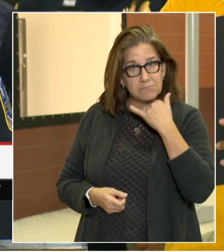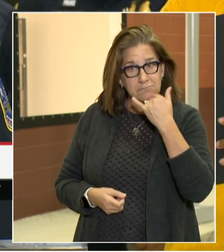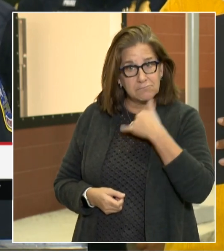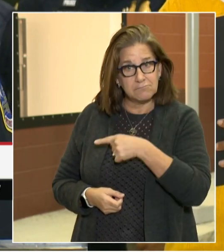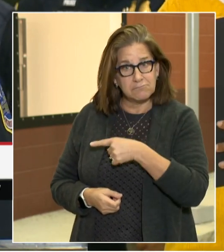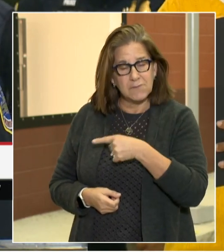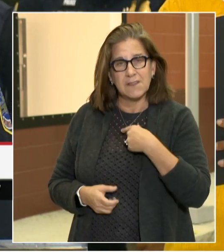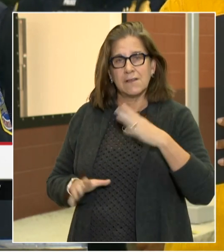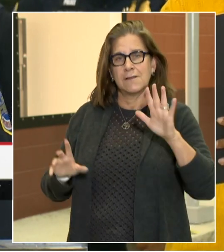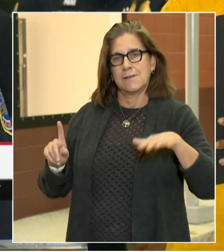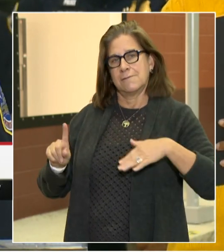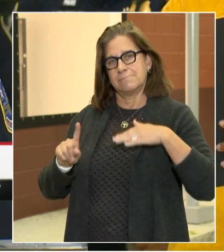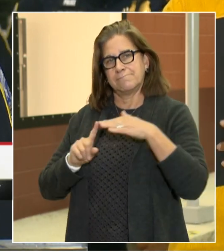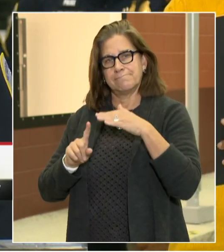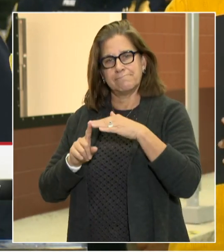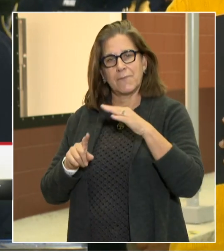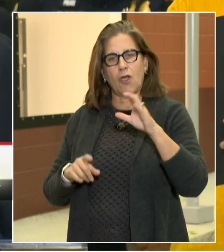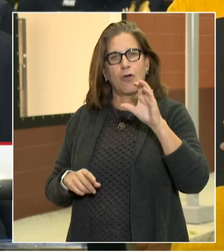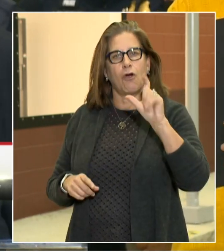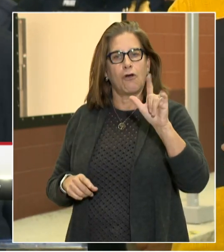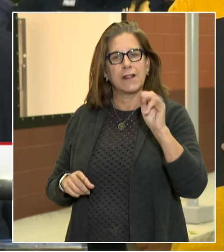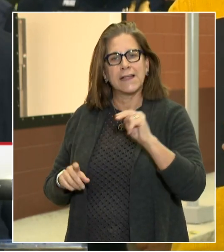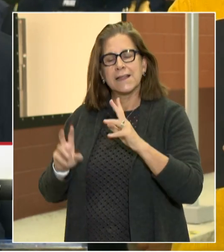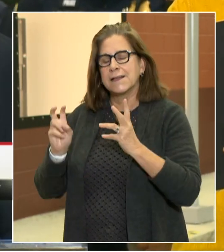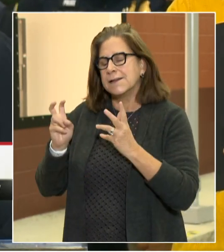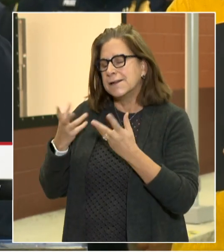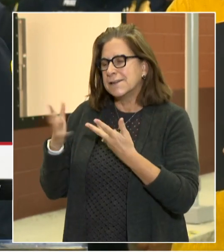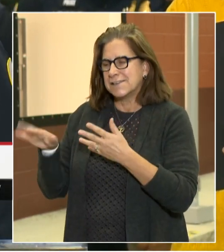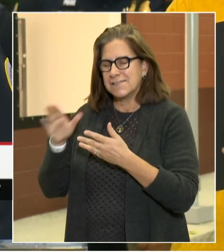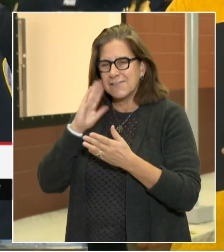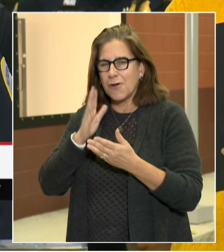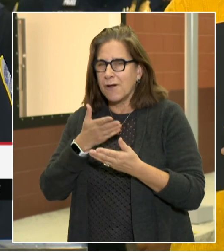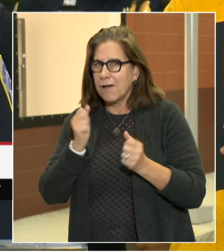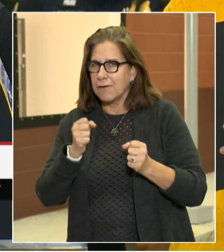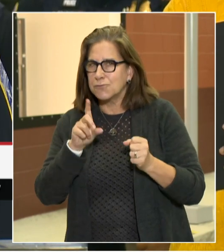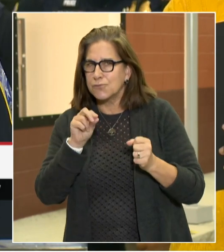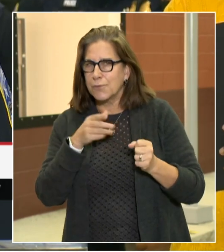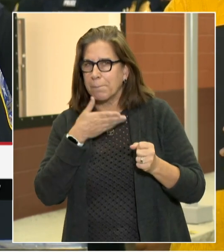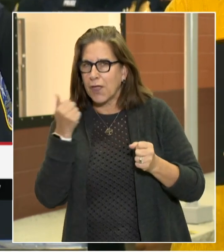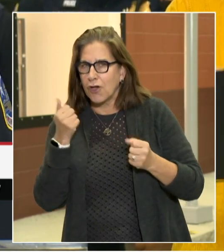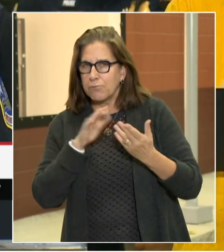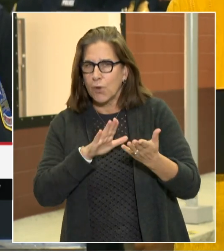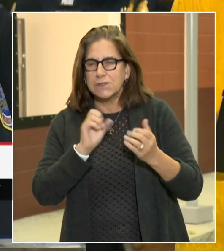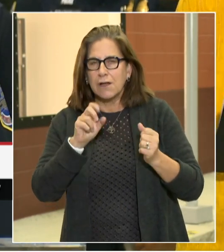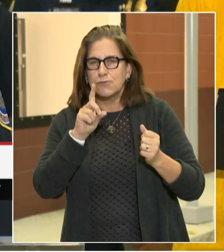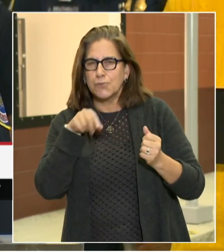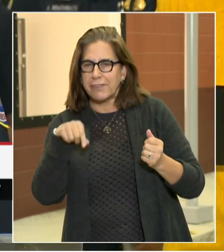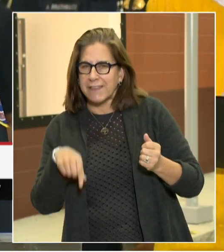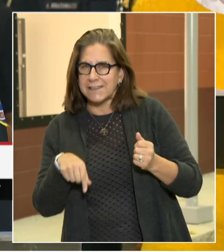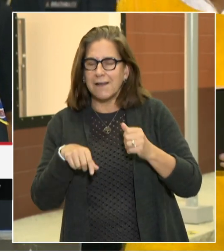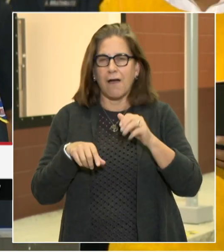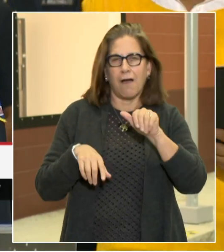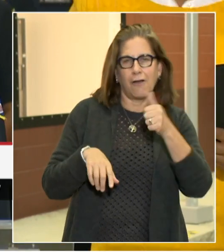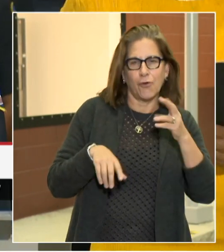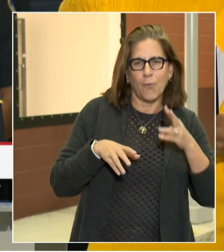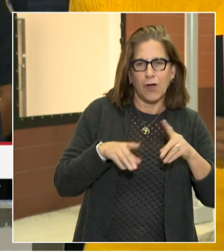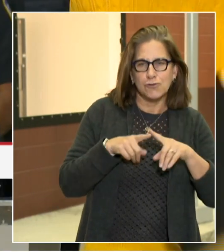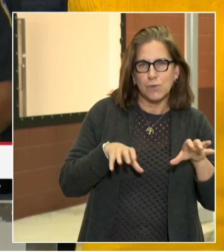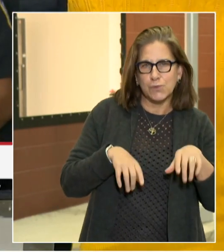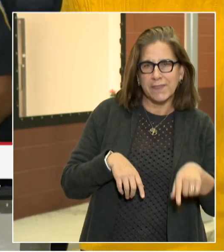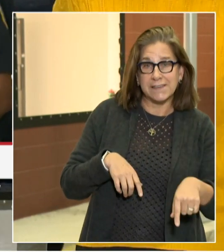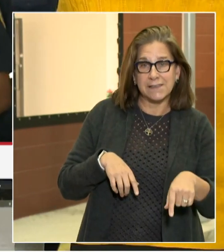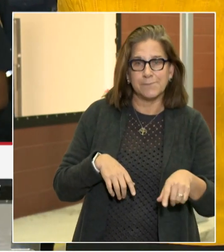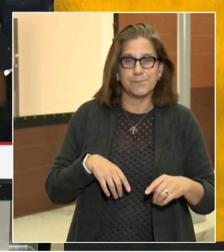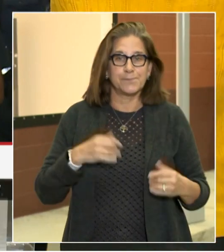better outcome. And at this time, I would like to present to you the Mayor of the District of Columbia, the